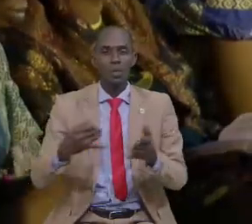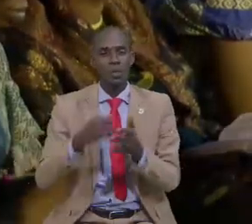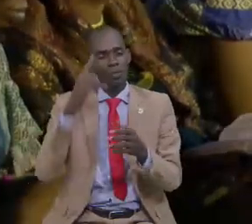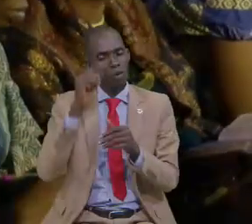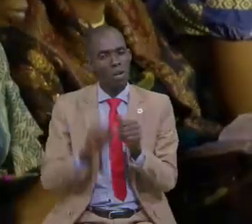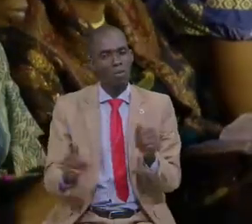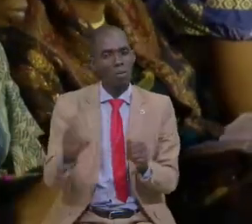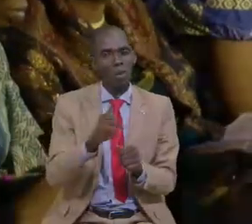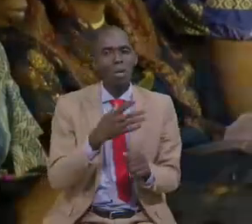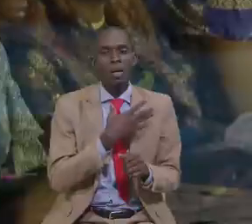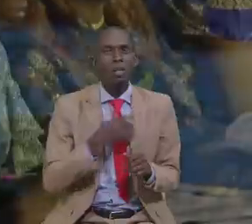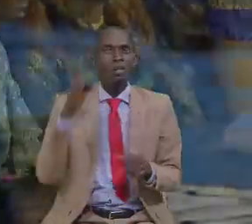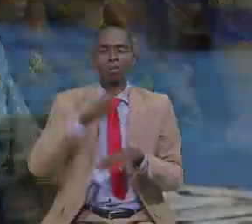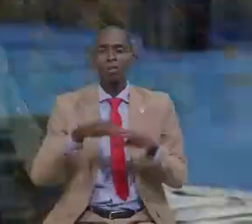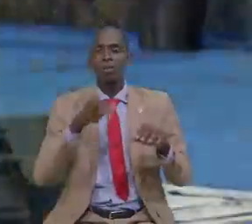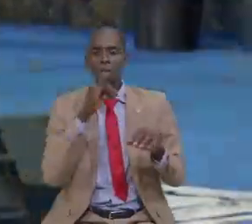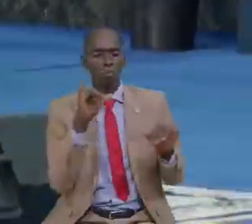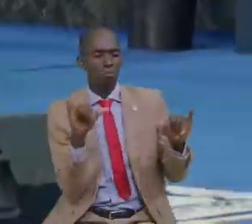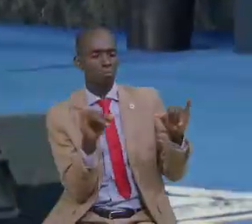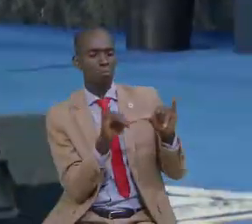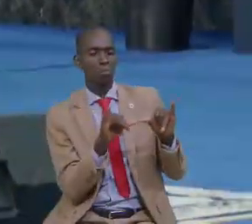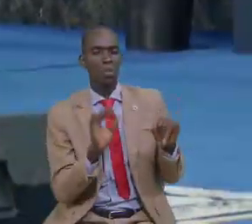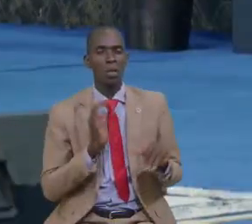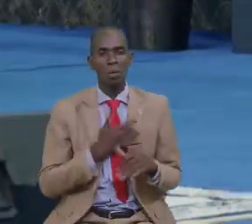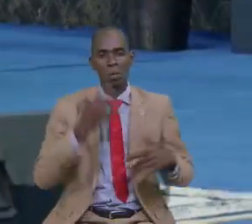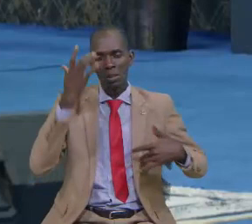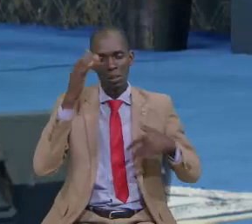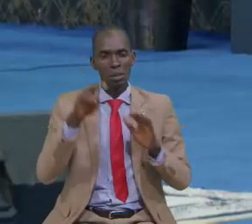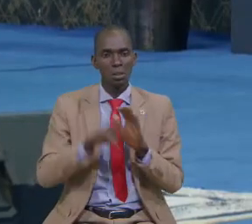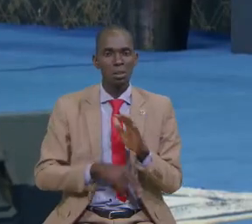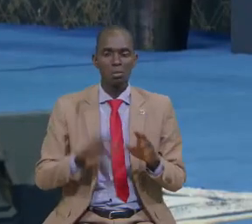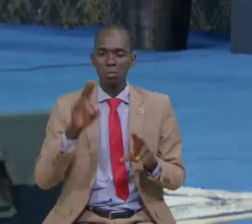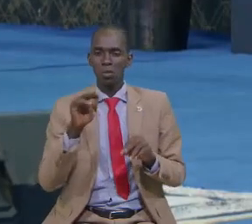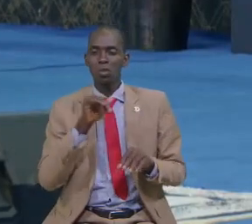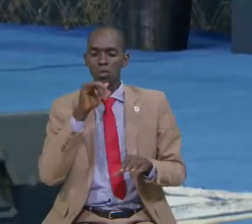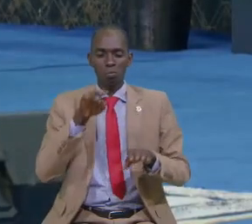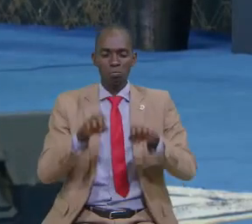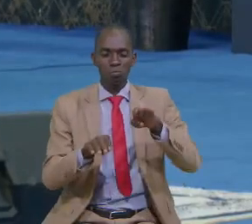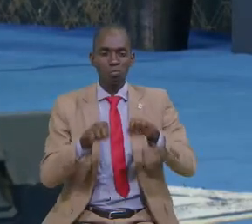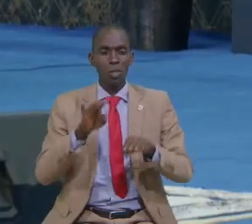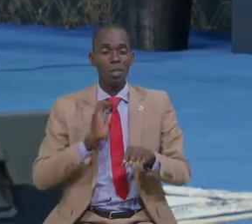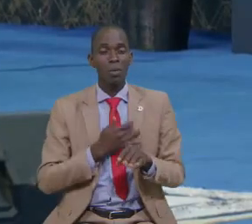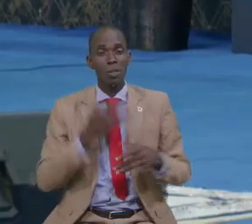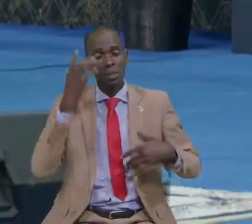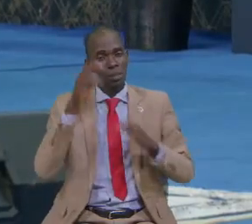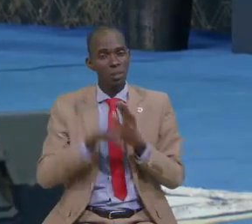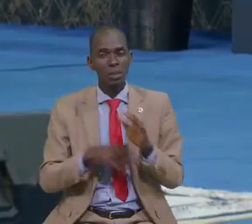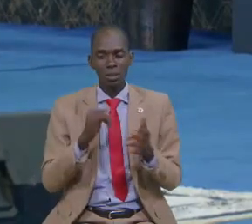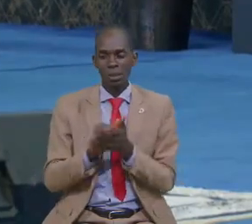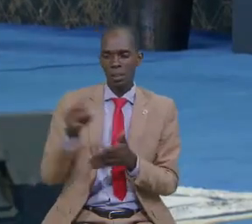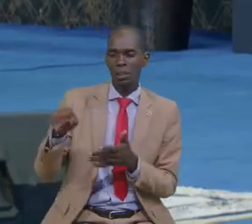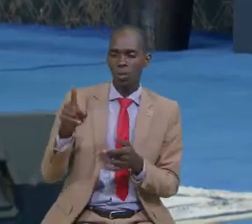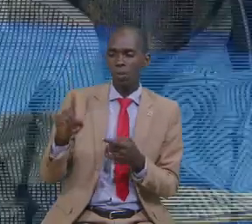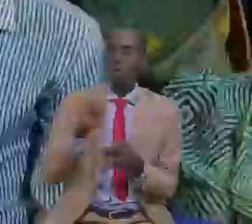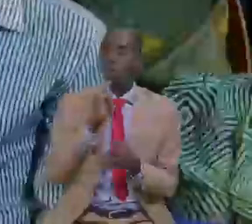also make sure our sickness it doesn't engage our sickness they said this one is terminal tonight it